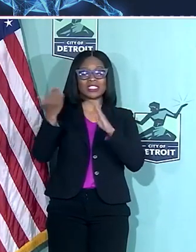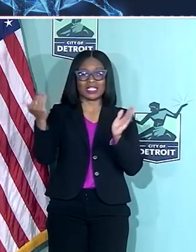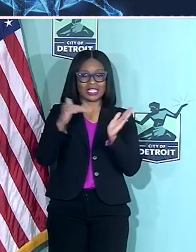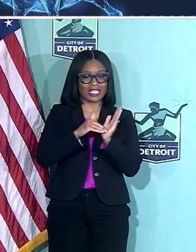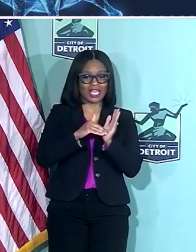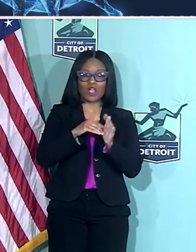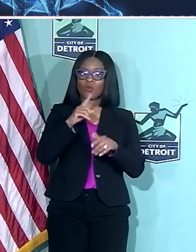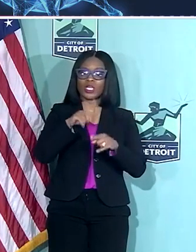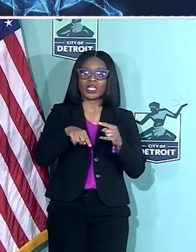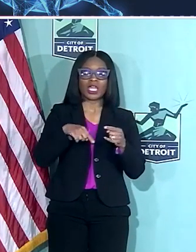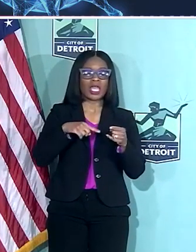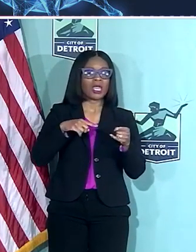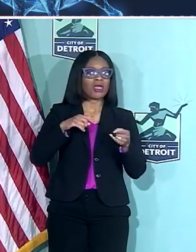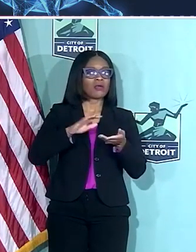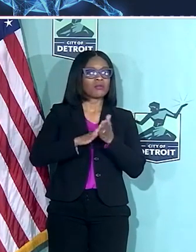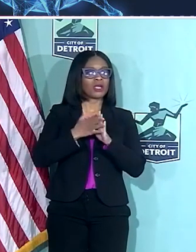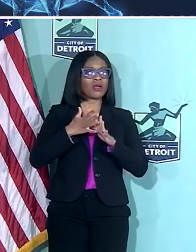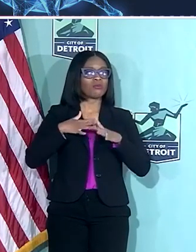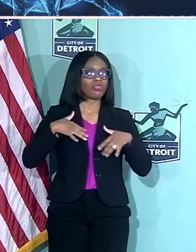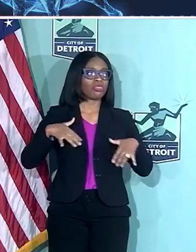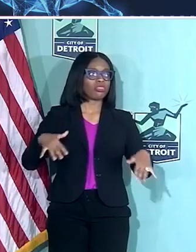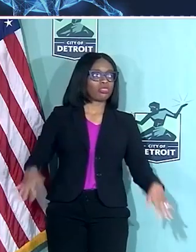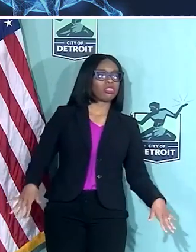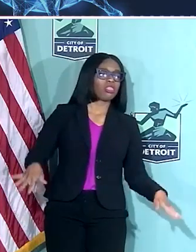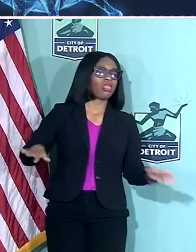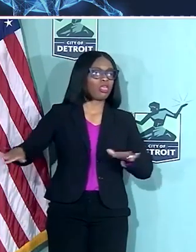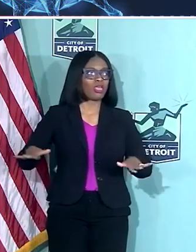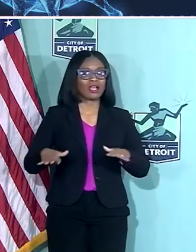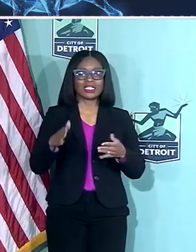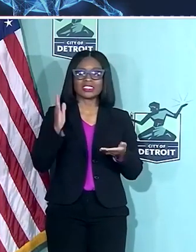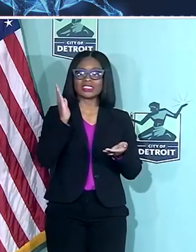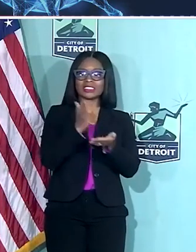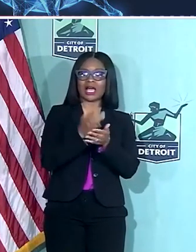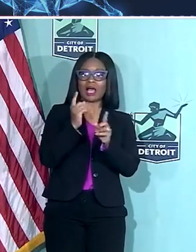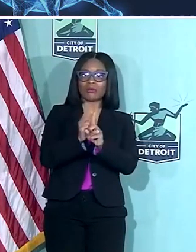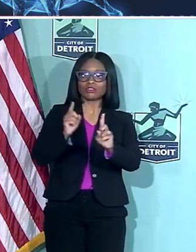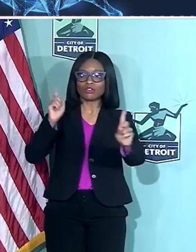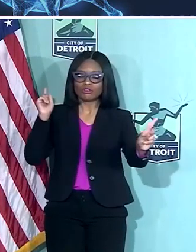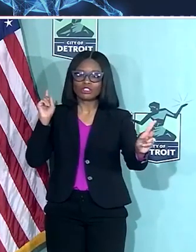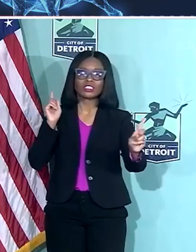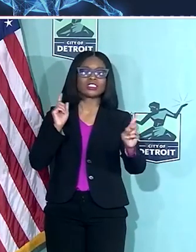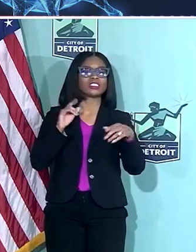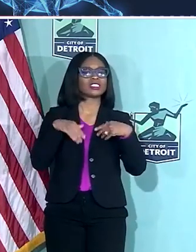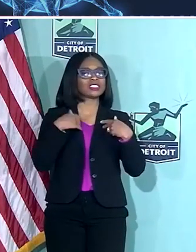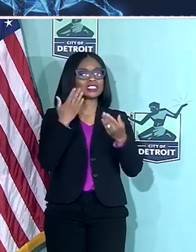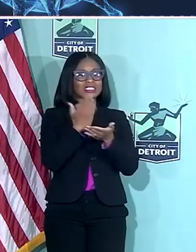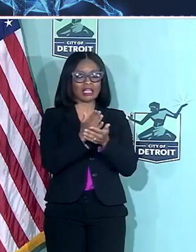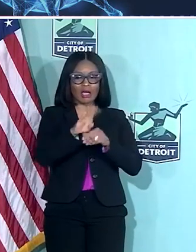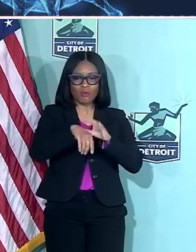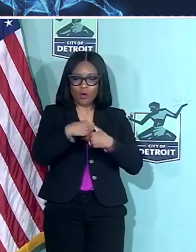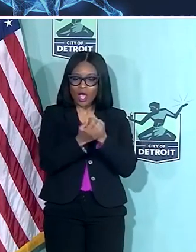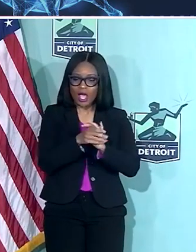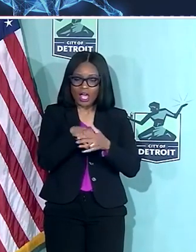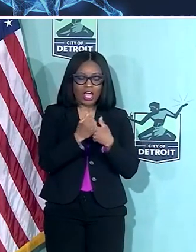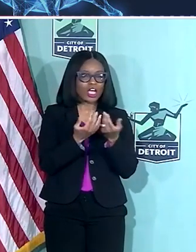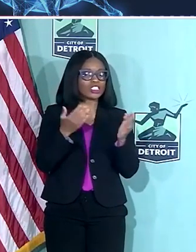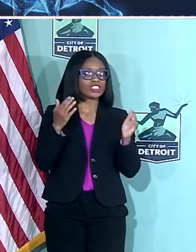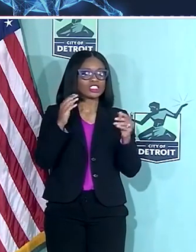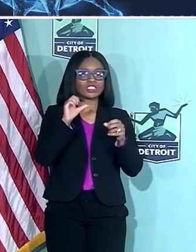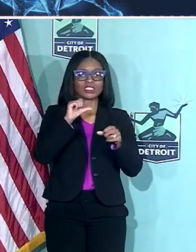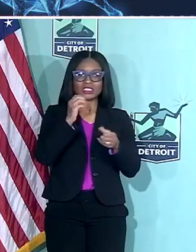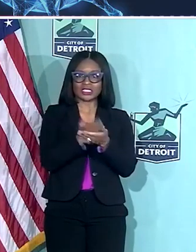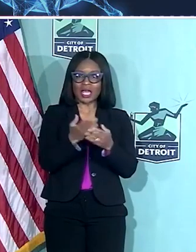our masks and stop practicing social distancing and stop washing your hands. That is not what we need to do. So I'm asking all of you